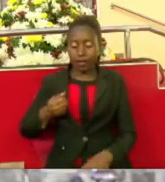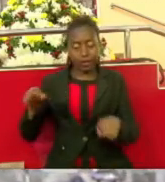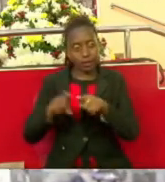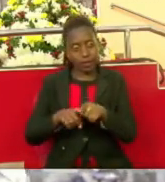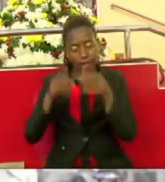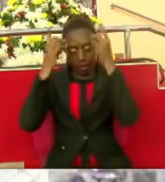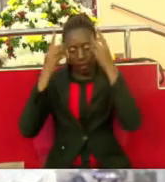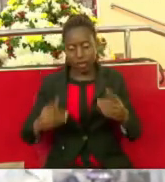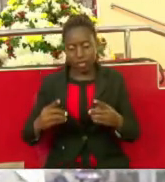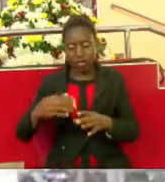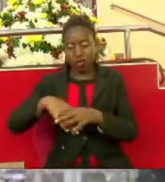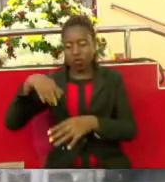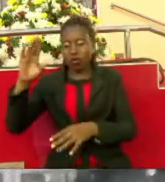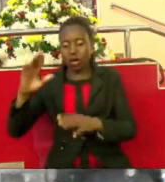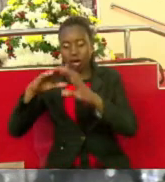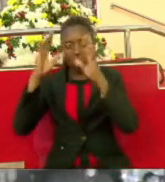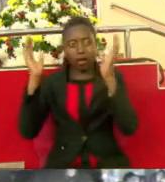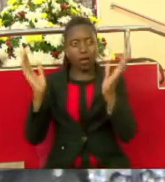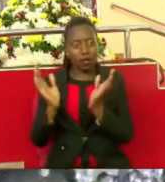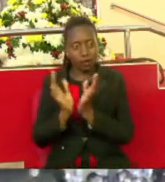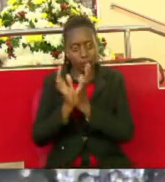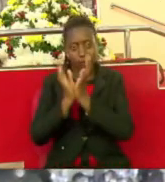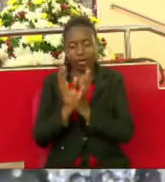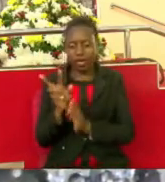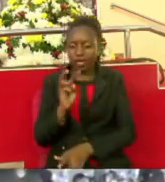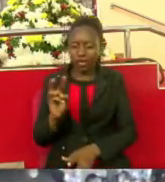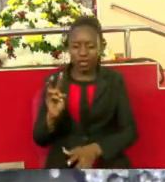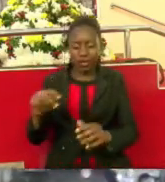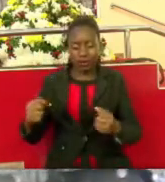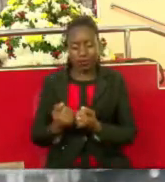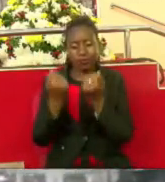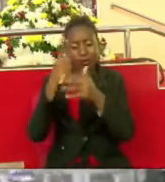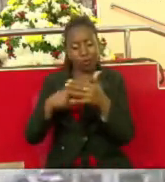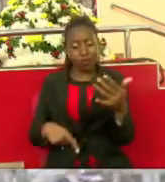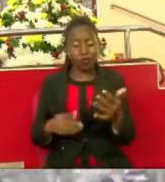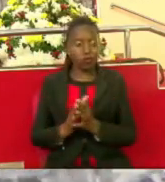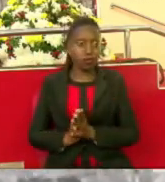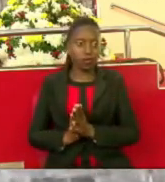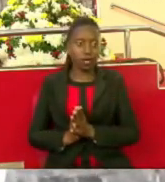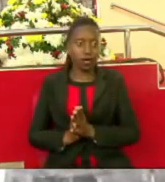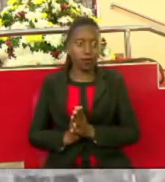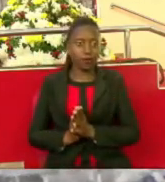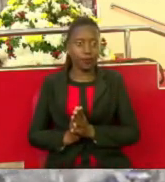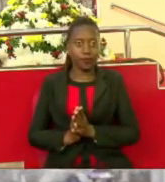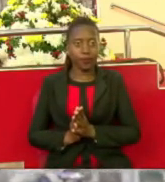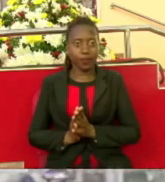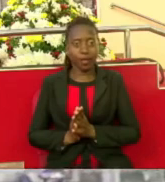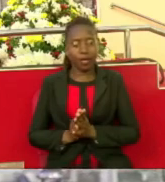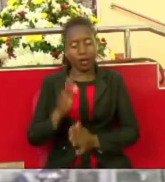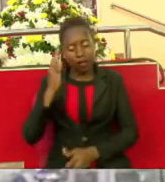Stick to the kingdom of God. That urge to go and see, it looks very nice outside